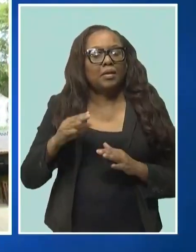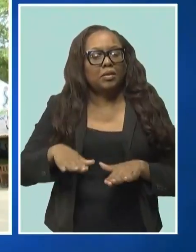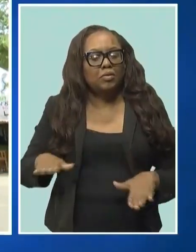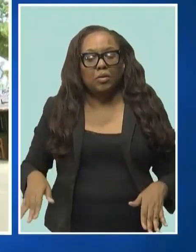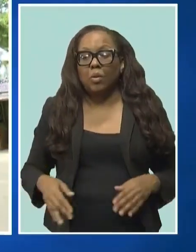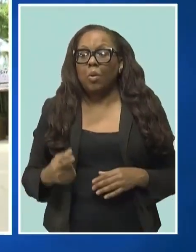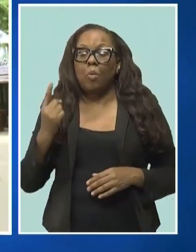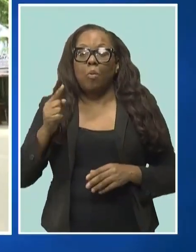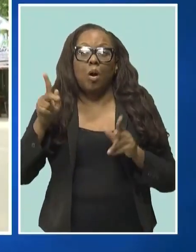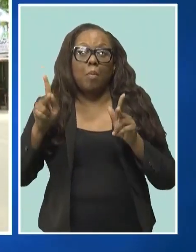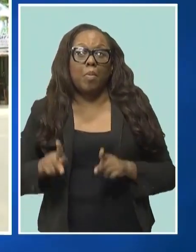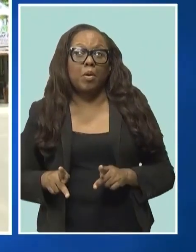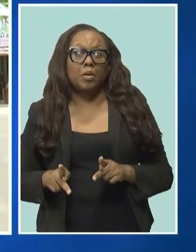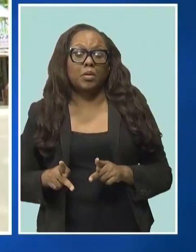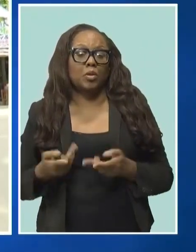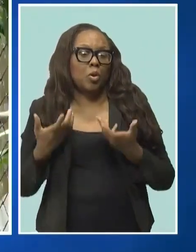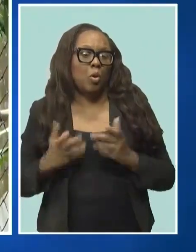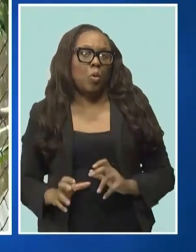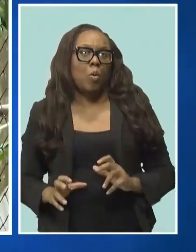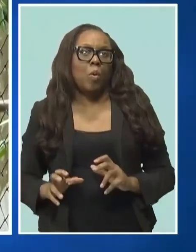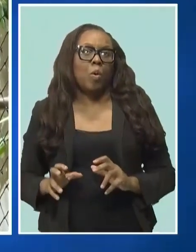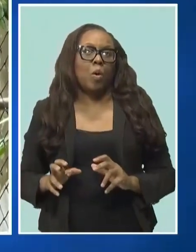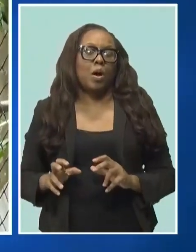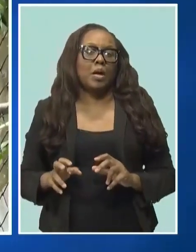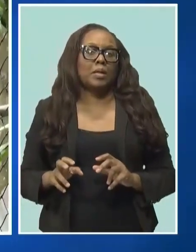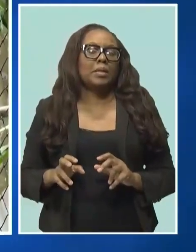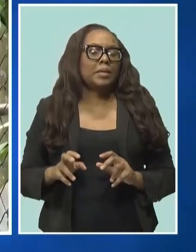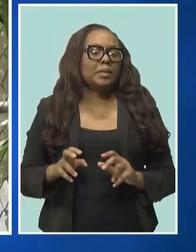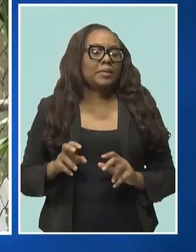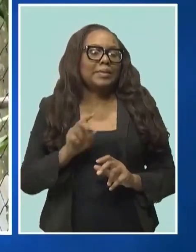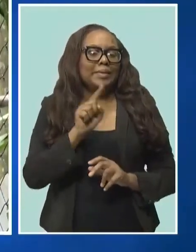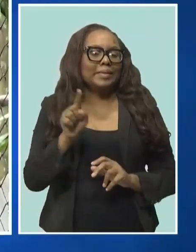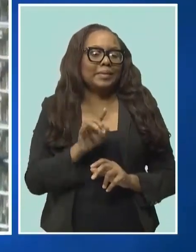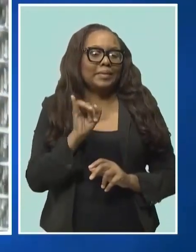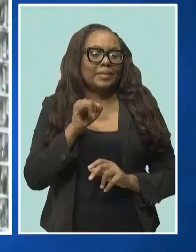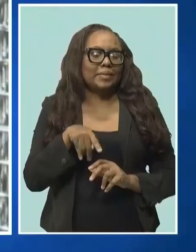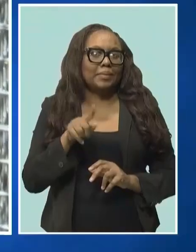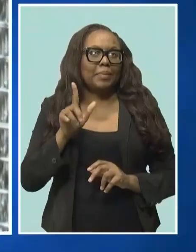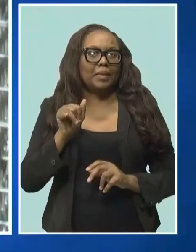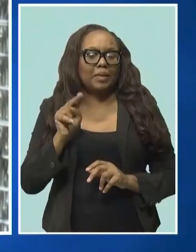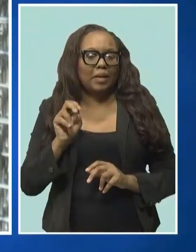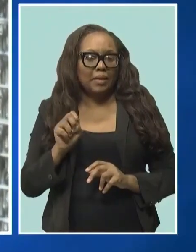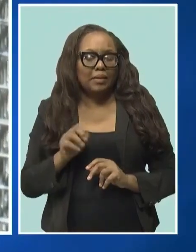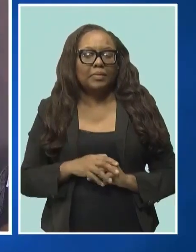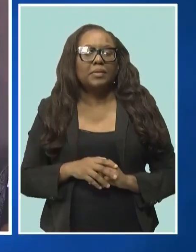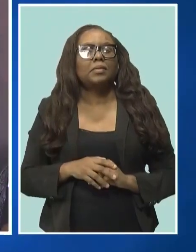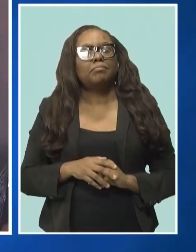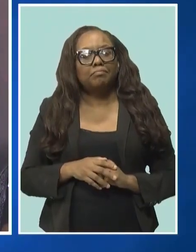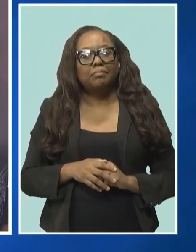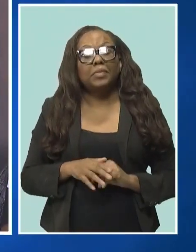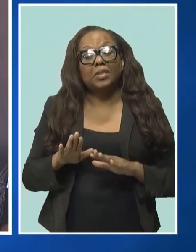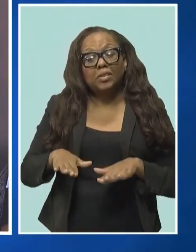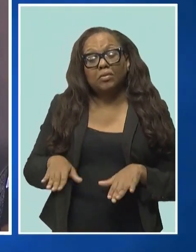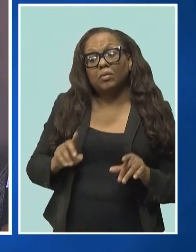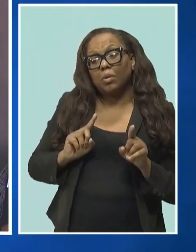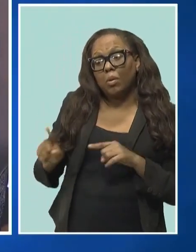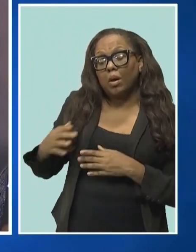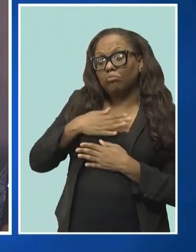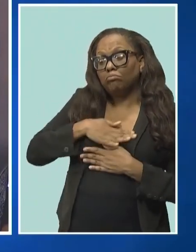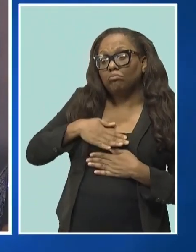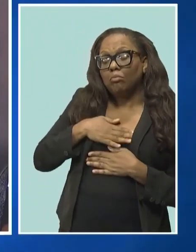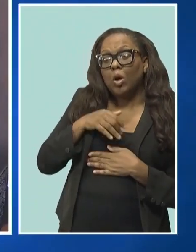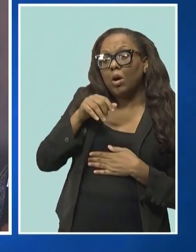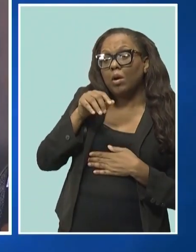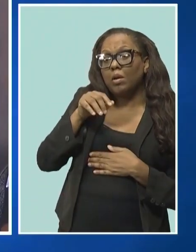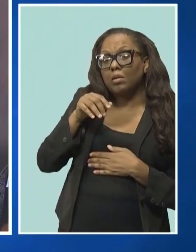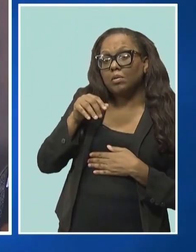the other person wanted to add on that zip line tour, then the children, they go and enjoy the bird aviary. So it helps as a buffer to help keep